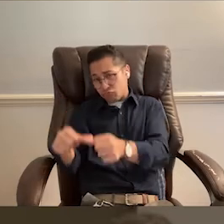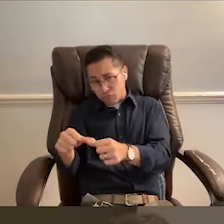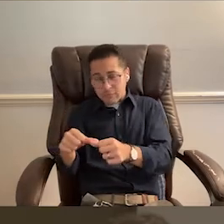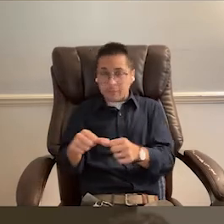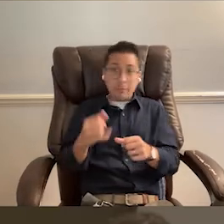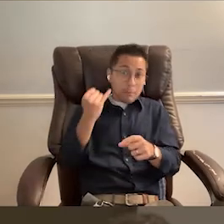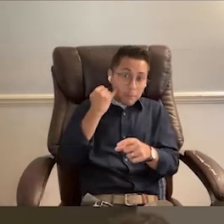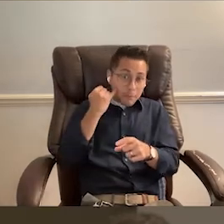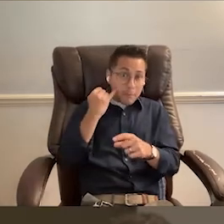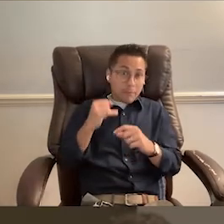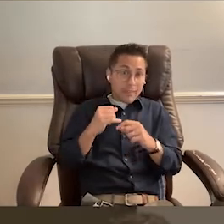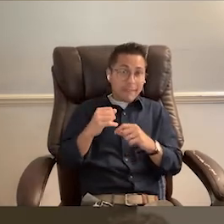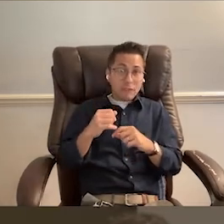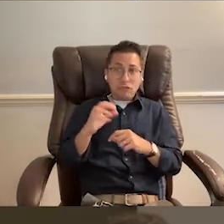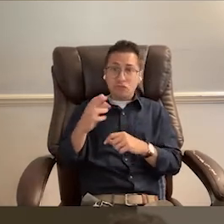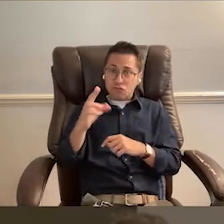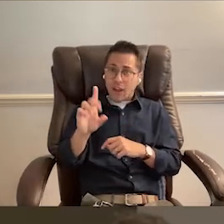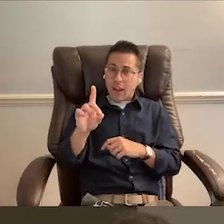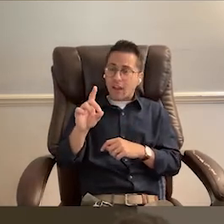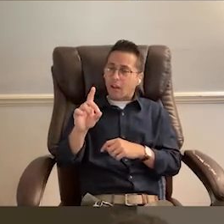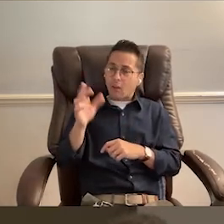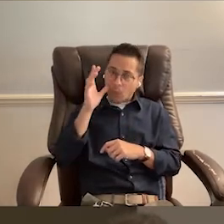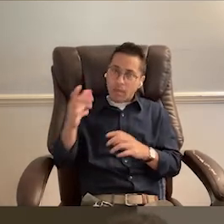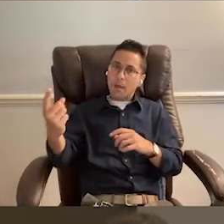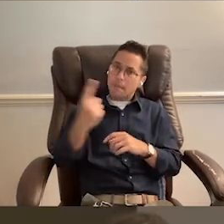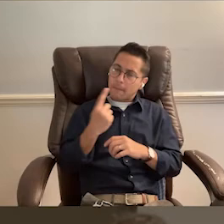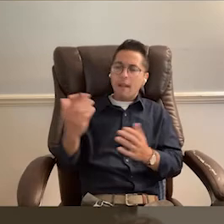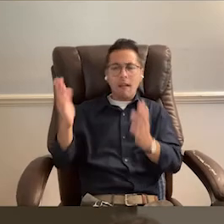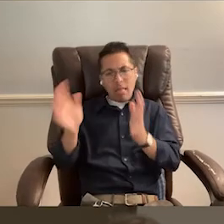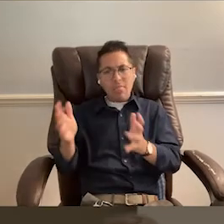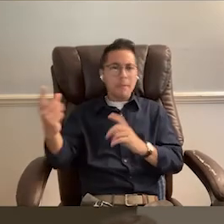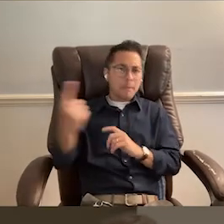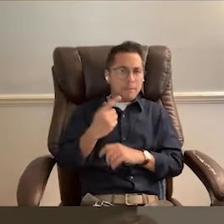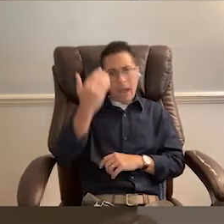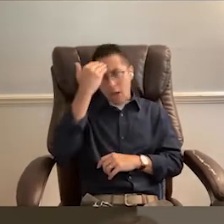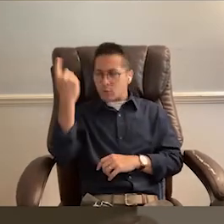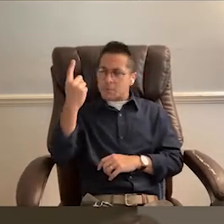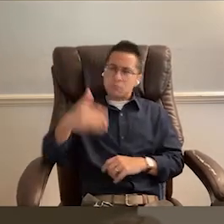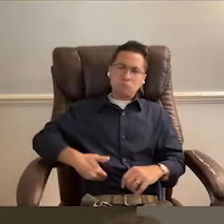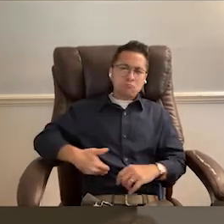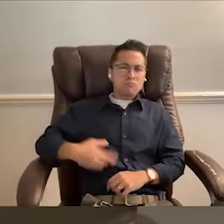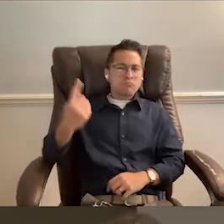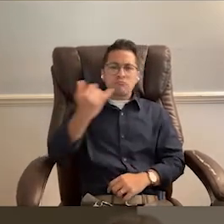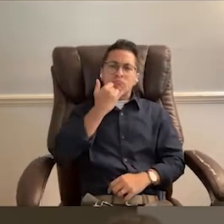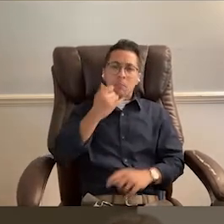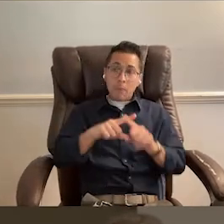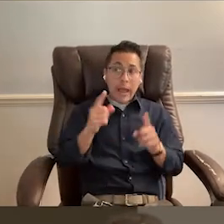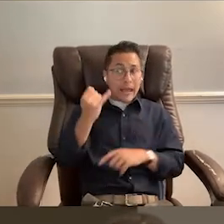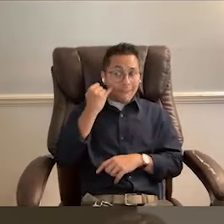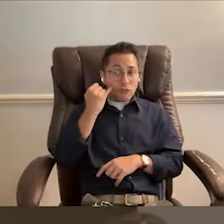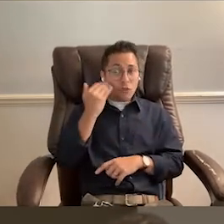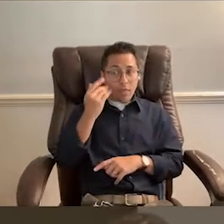else. If you need to push your child, you need to push your child. Saying if your child's not like that, and they will come to you, let them come